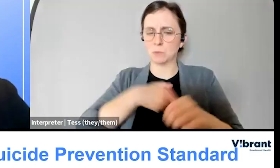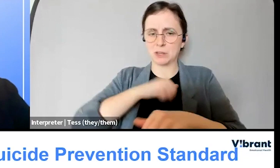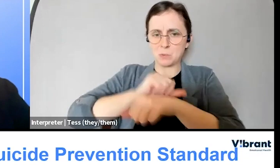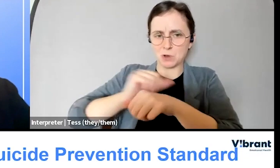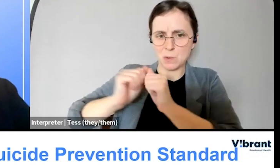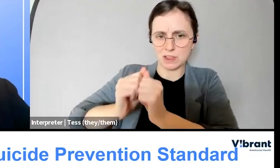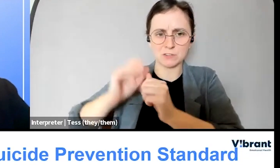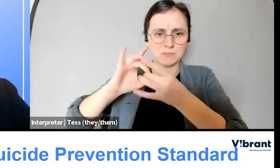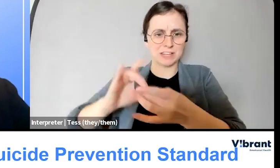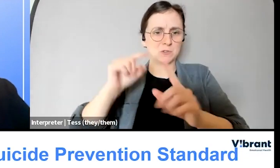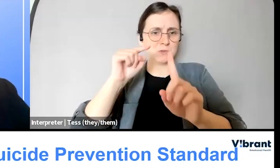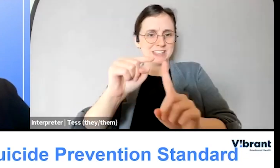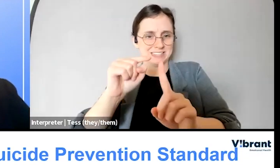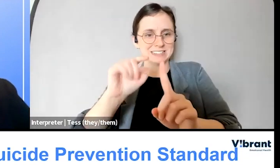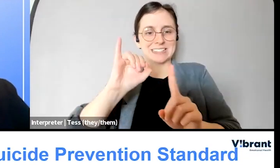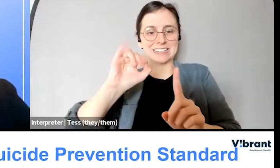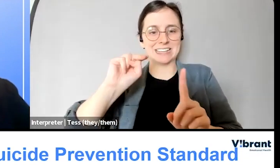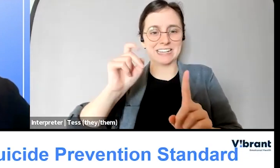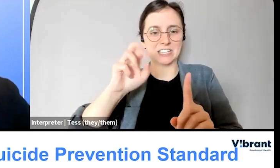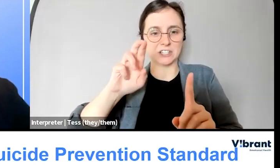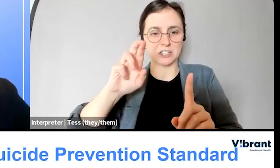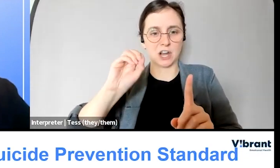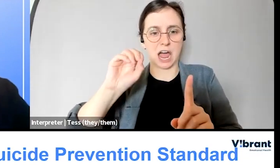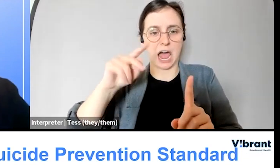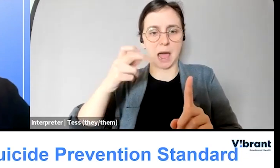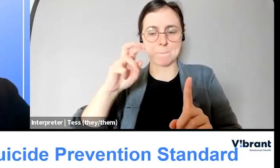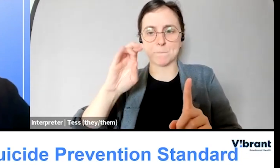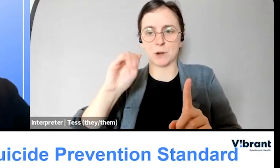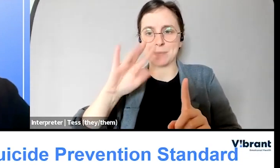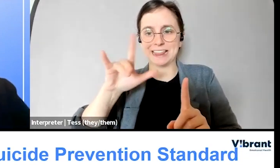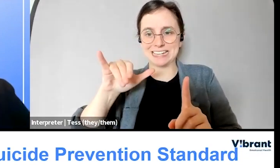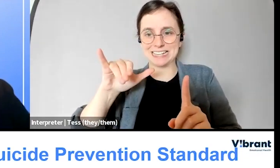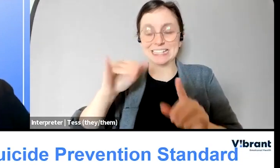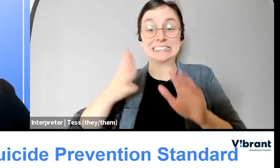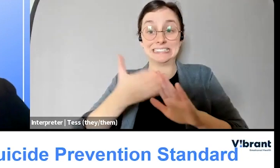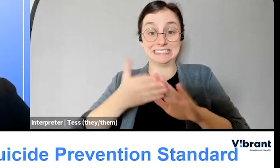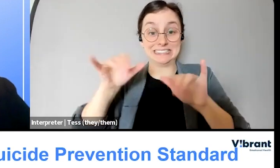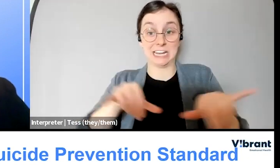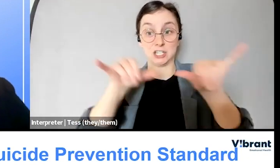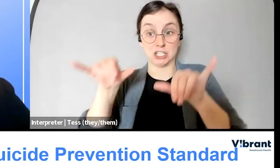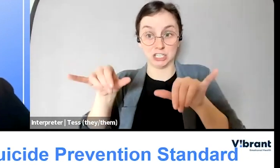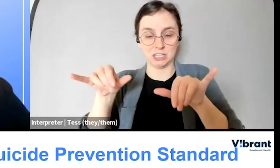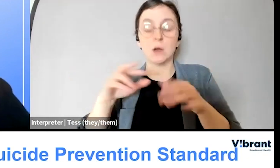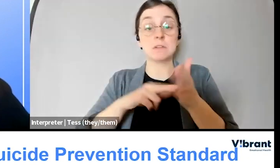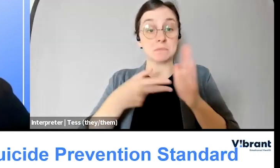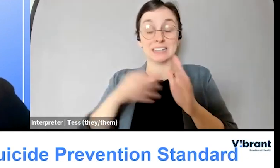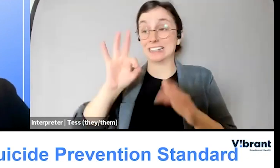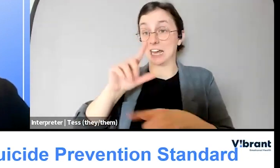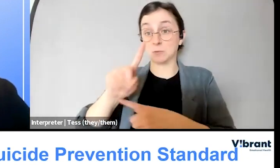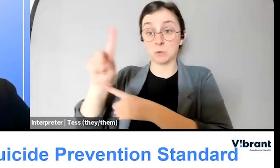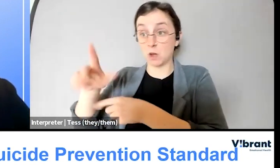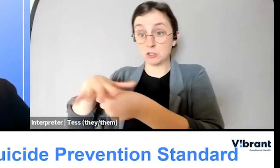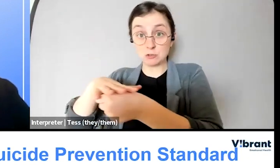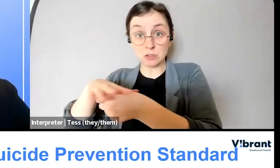released in March of last year. And this ensures that the 911 jurisdictions and public safety